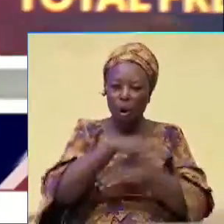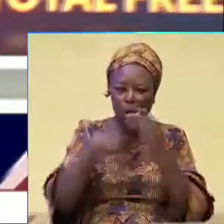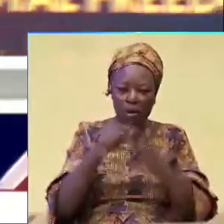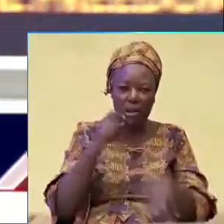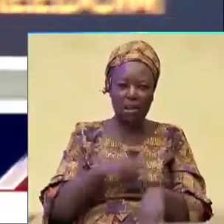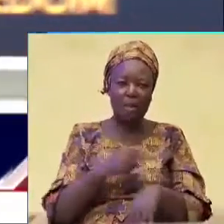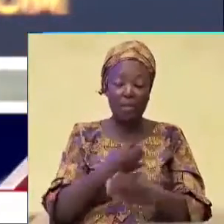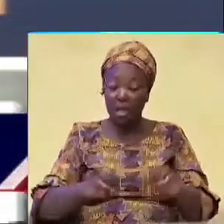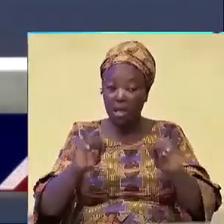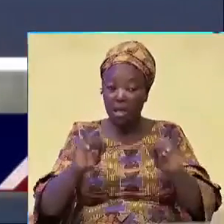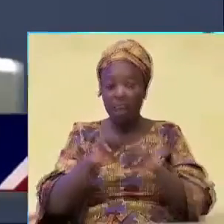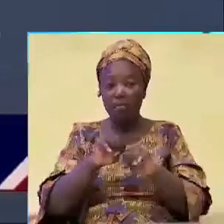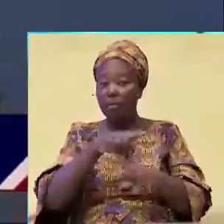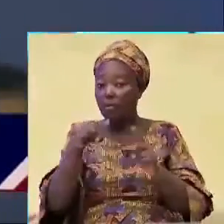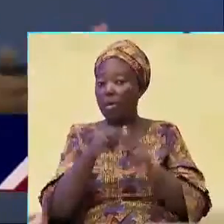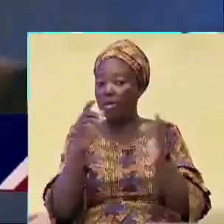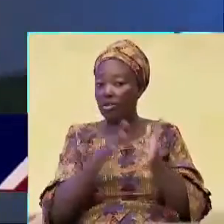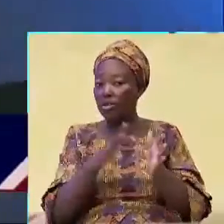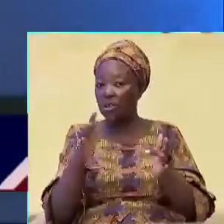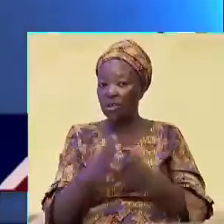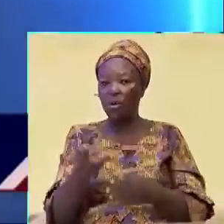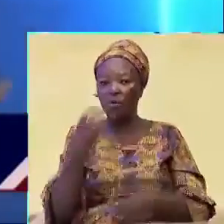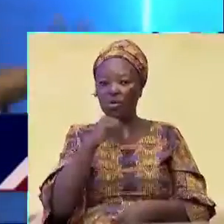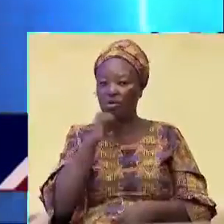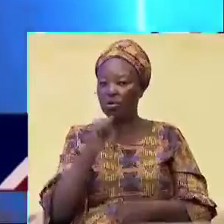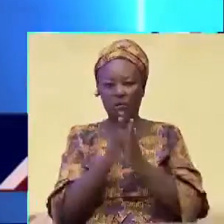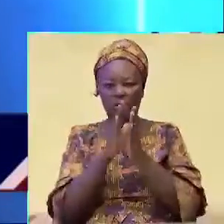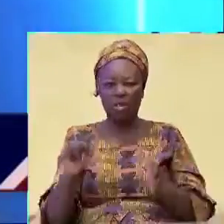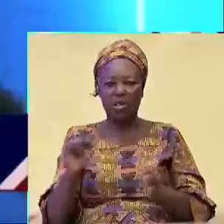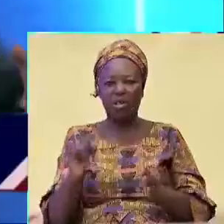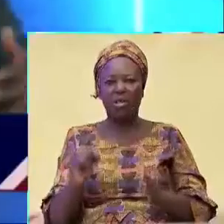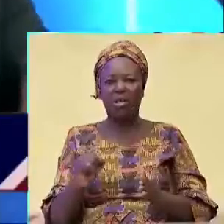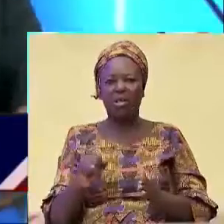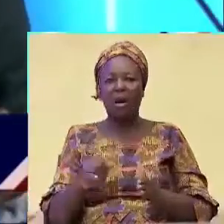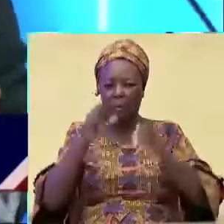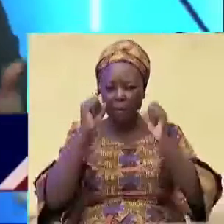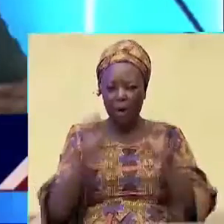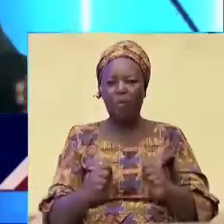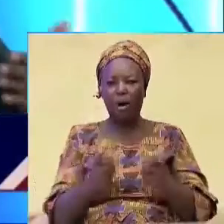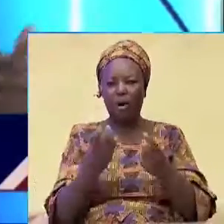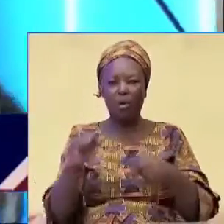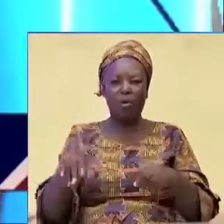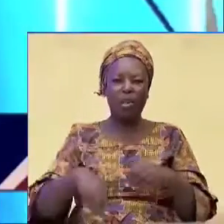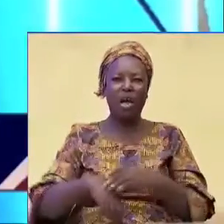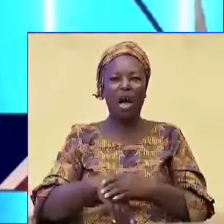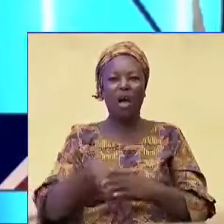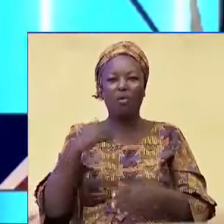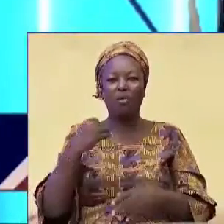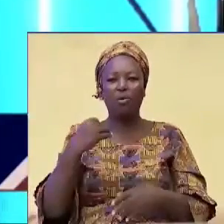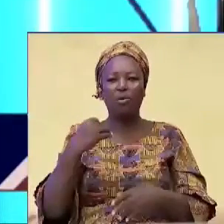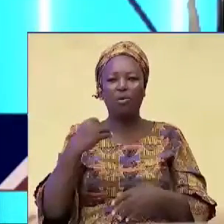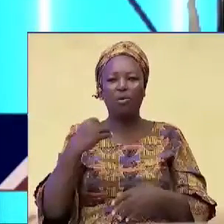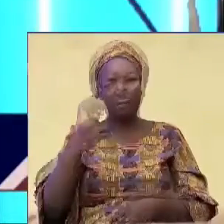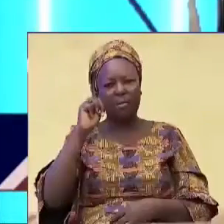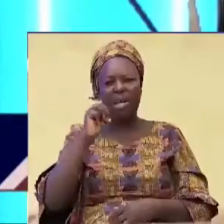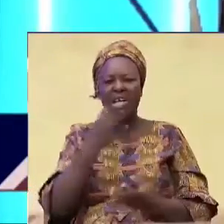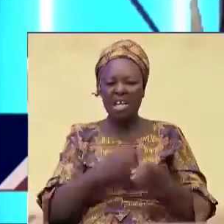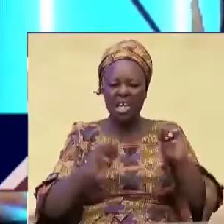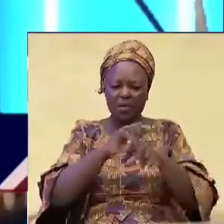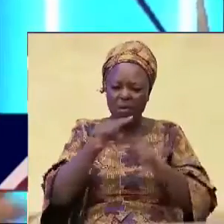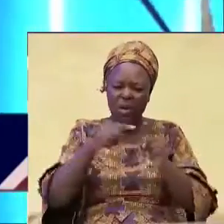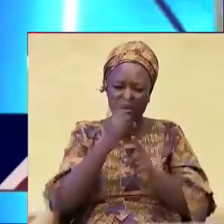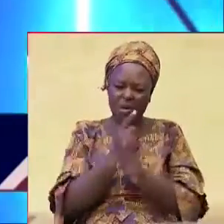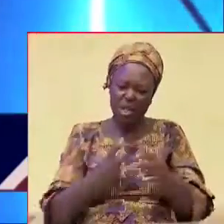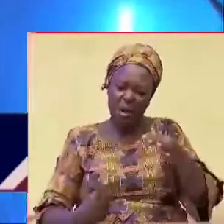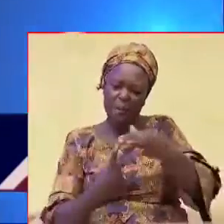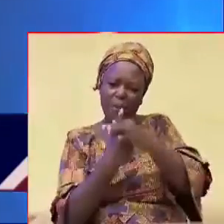the time. Even when Jesus was not praying, virtue coming out of him. Even